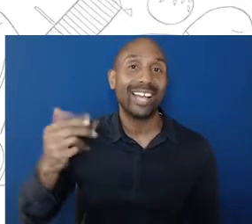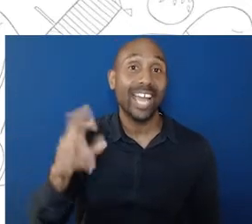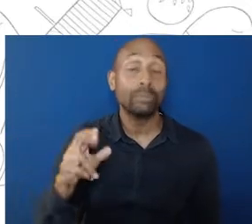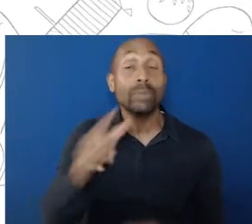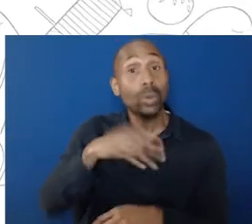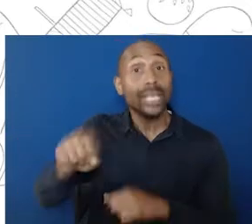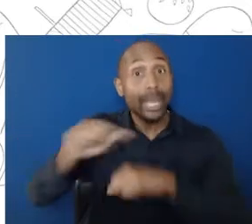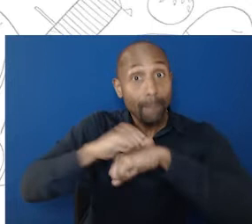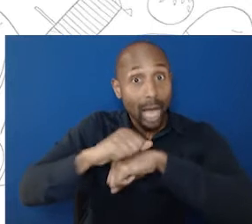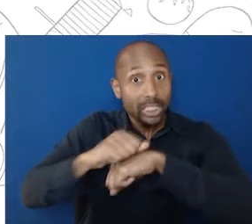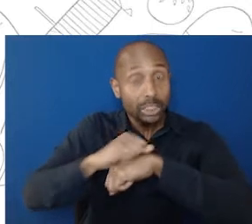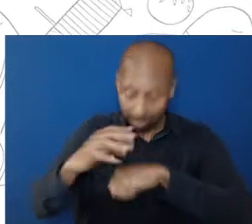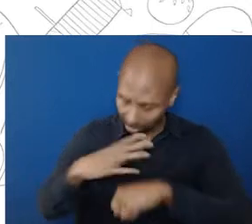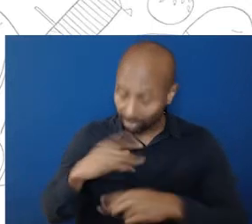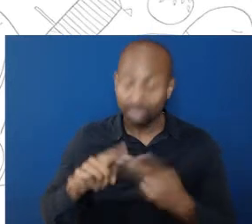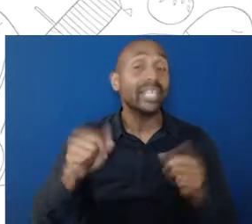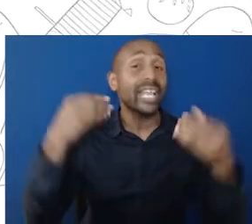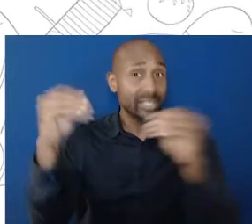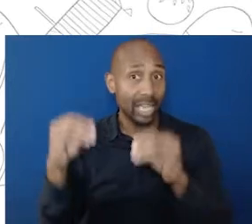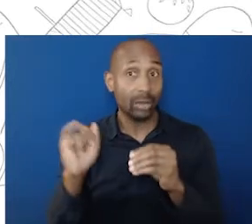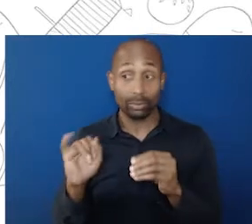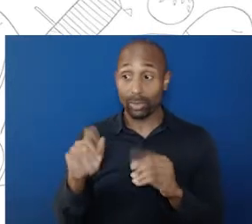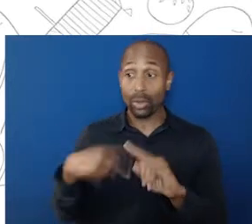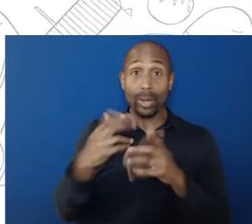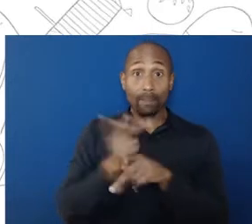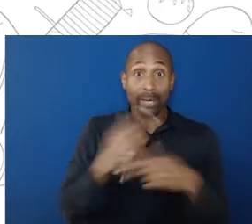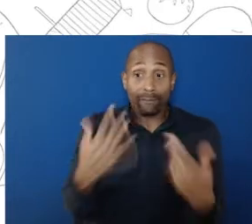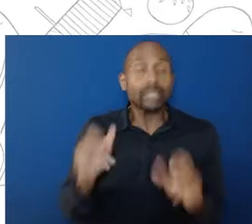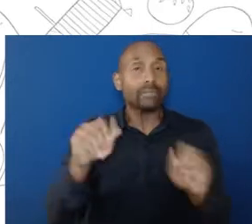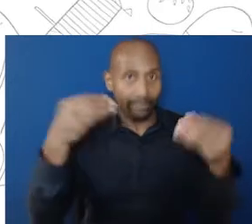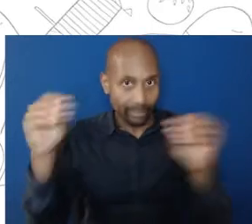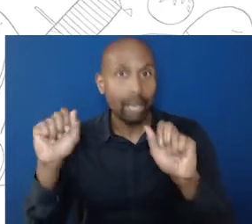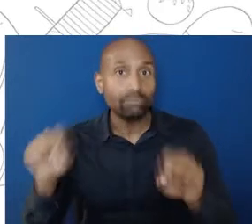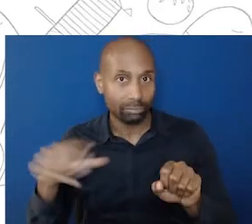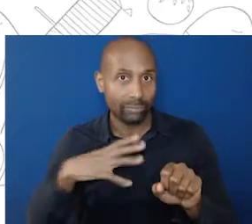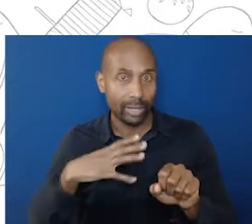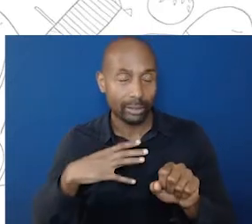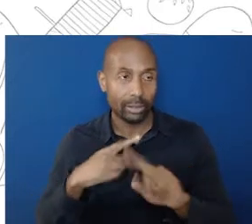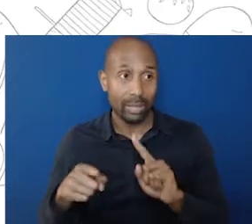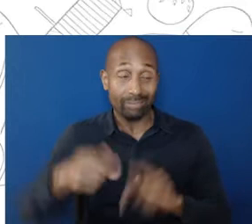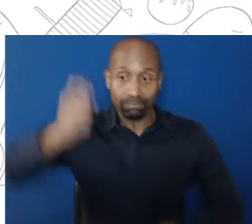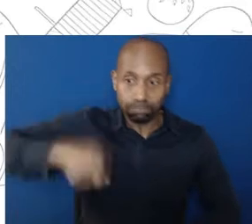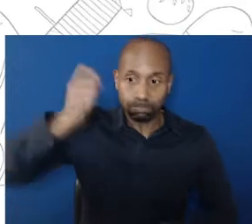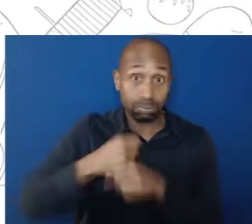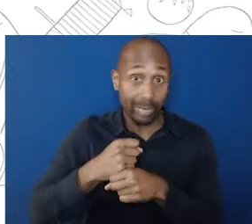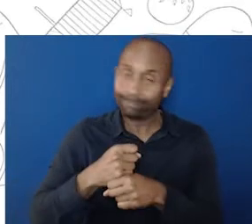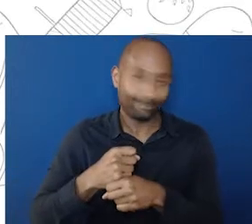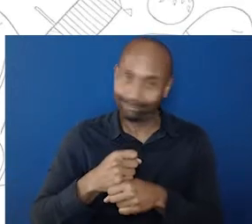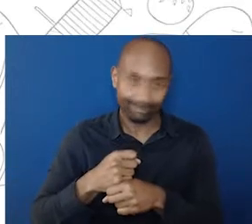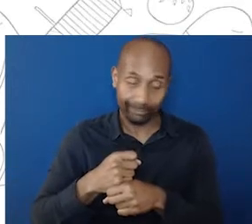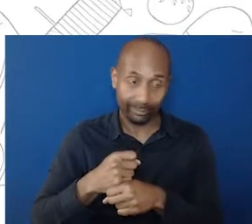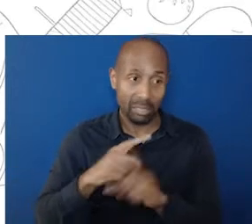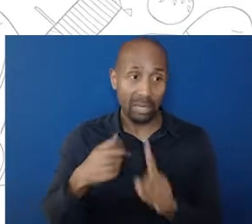completed pieces, but they don't wield the hammer. And I thought, well, that's cool, but I'm supposed to be in Senegal. And so they